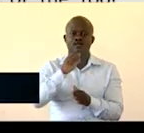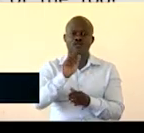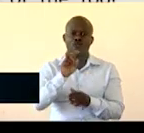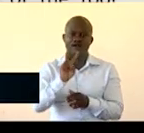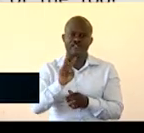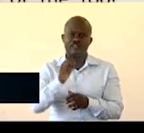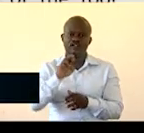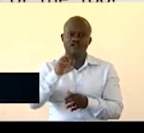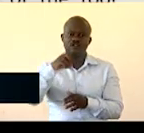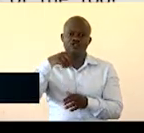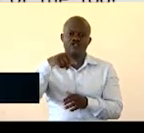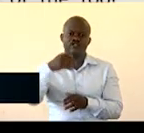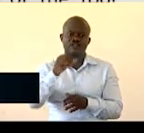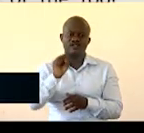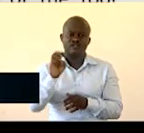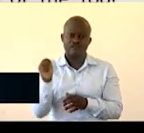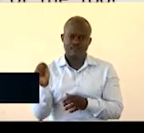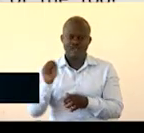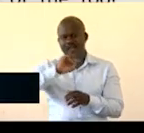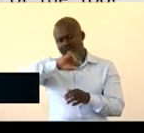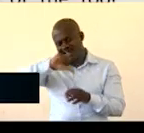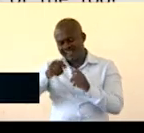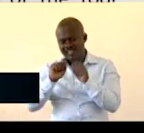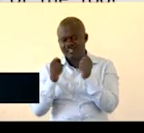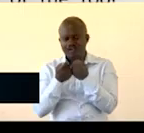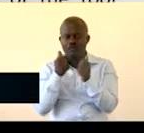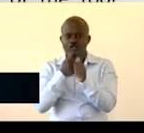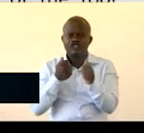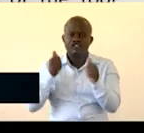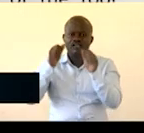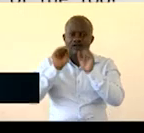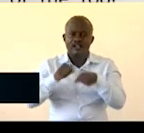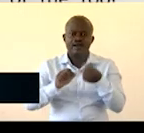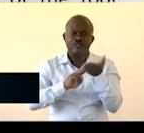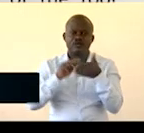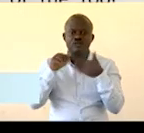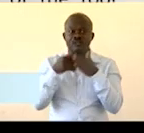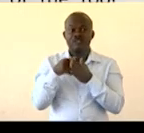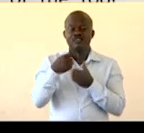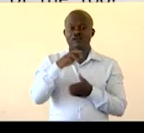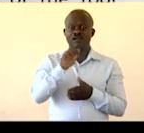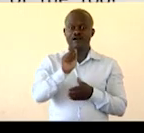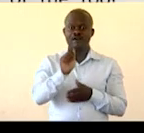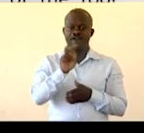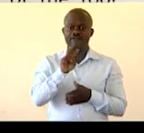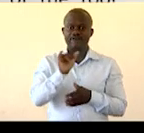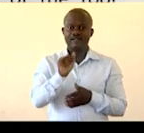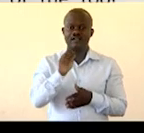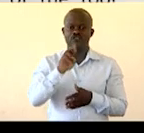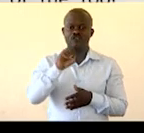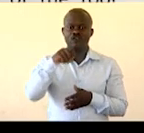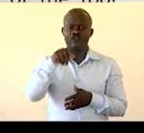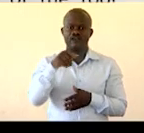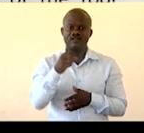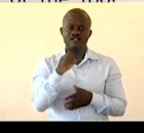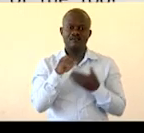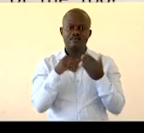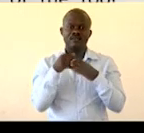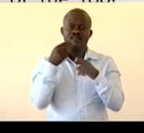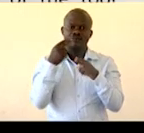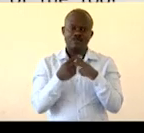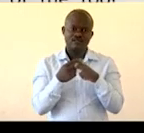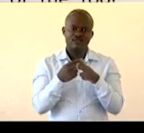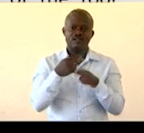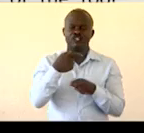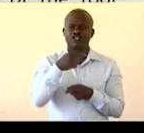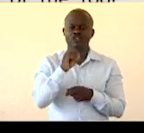gravitropism. Another term which can be used to mean gravitropism is what we call